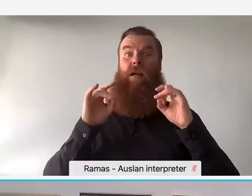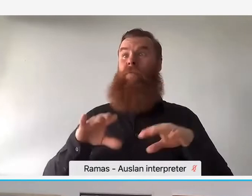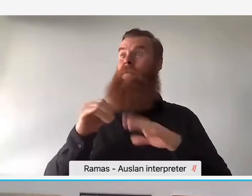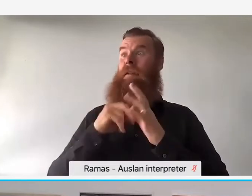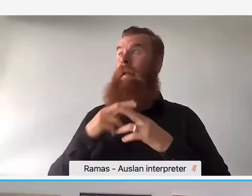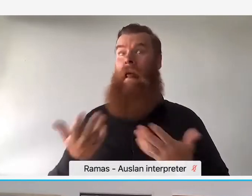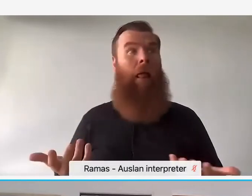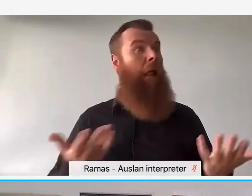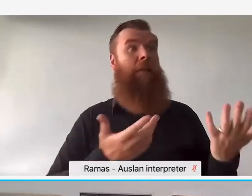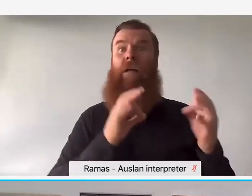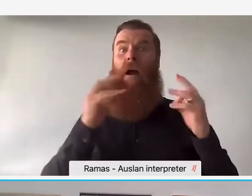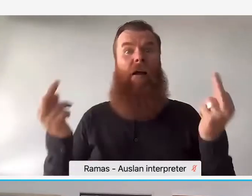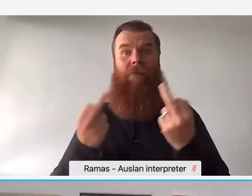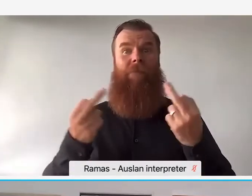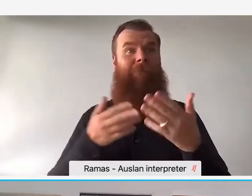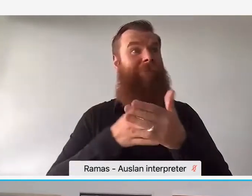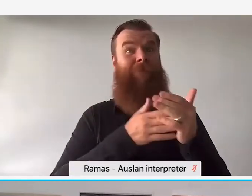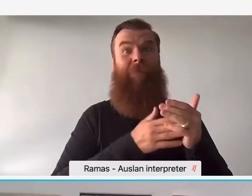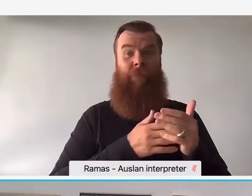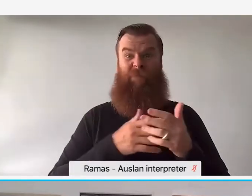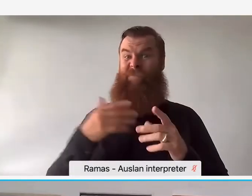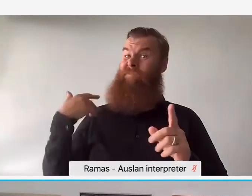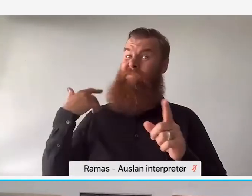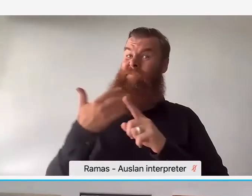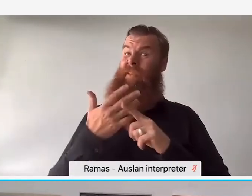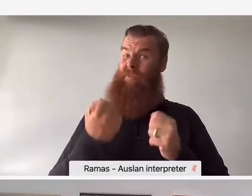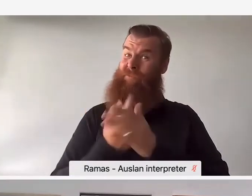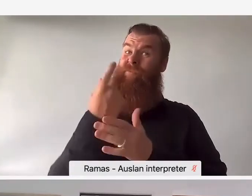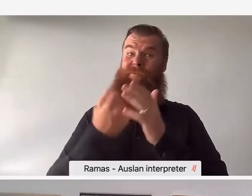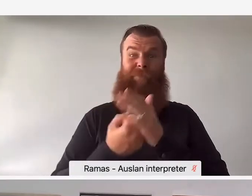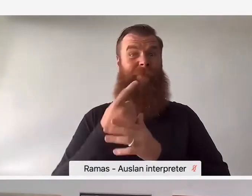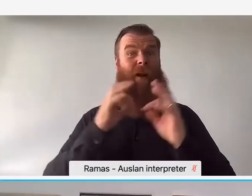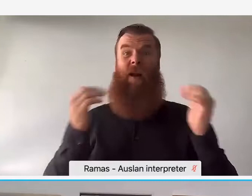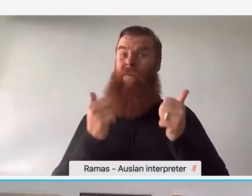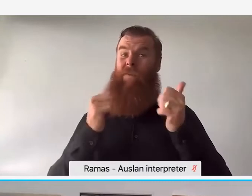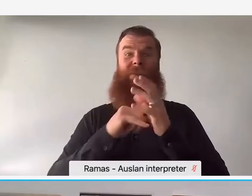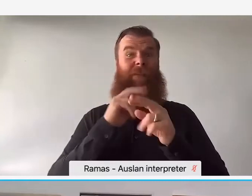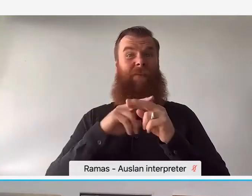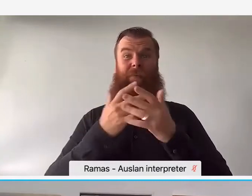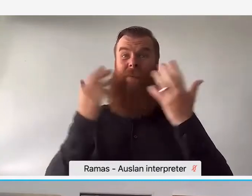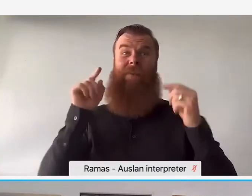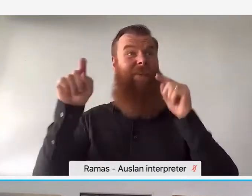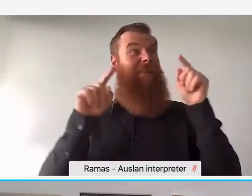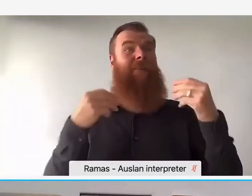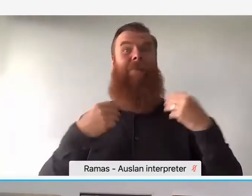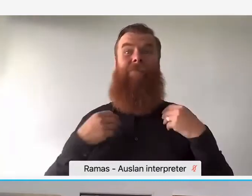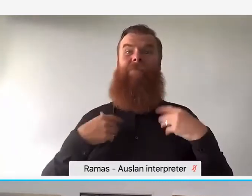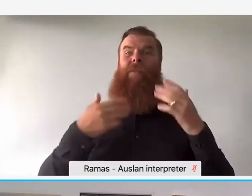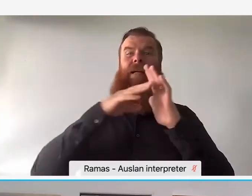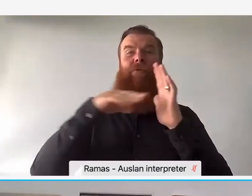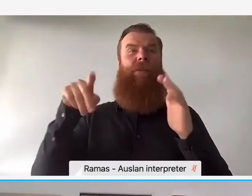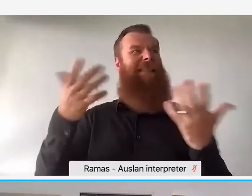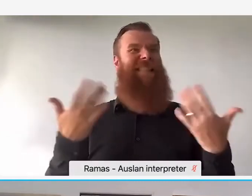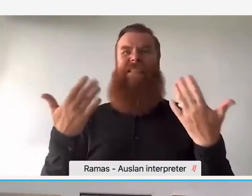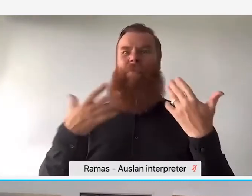year with the mass shortages that are happening in various industries. In terms of industry sectors, so